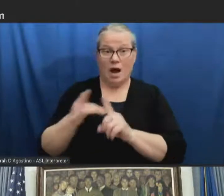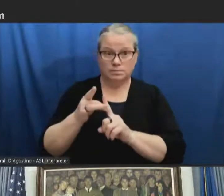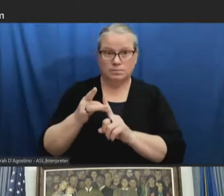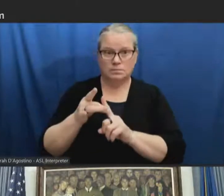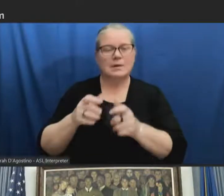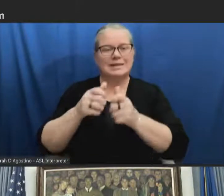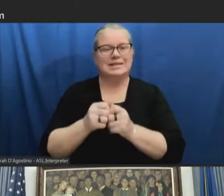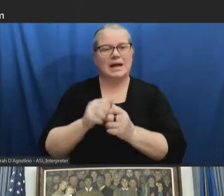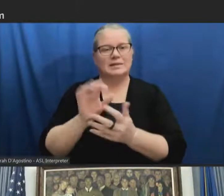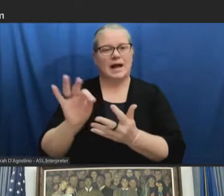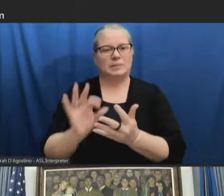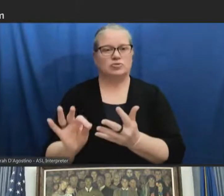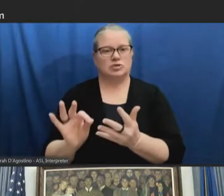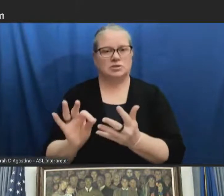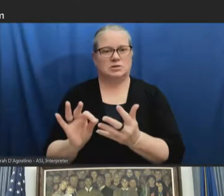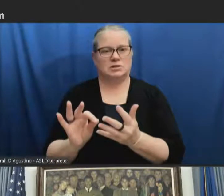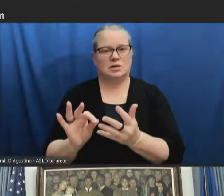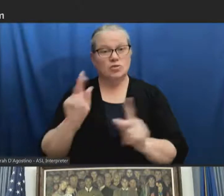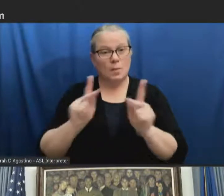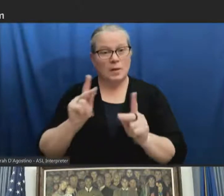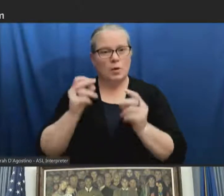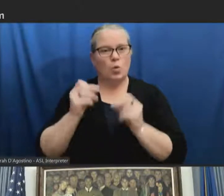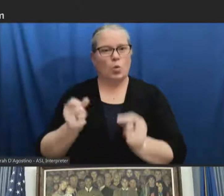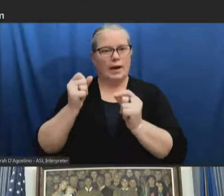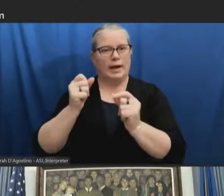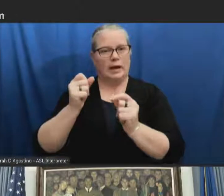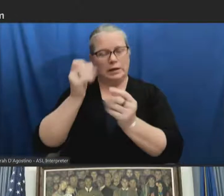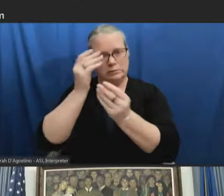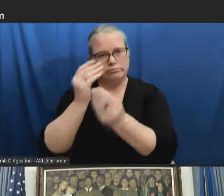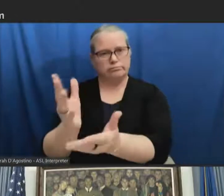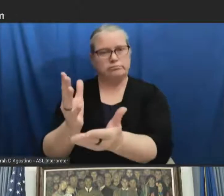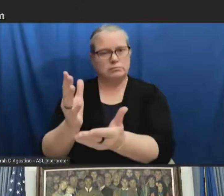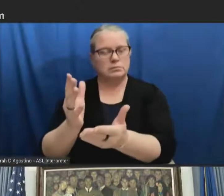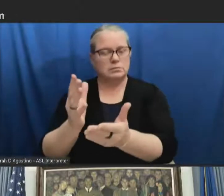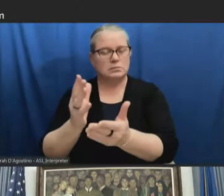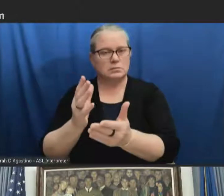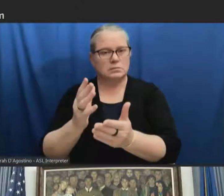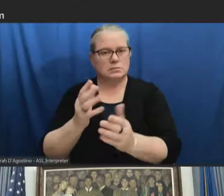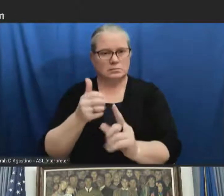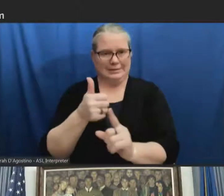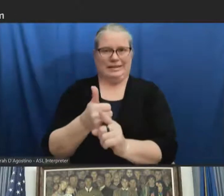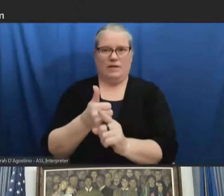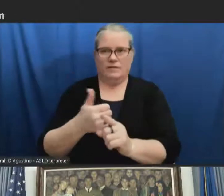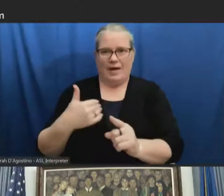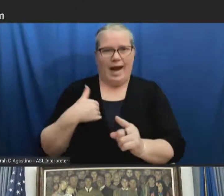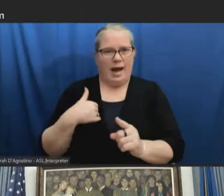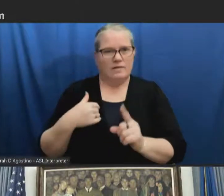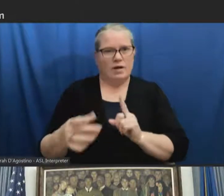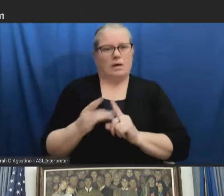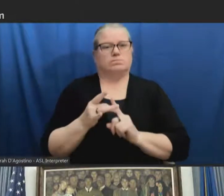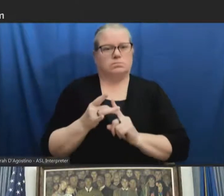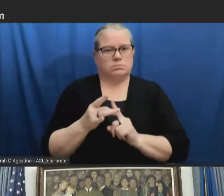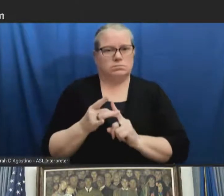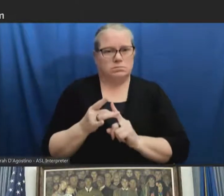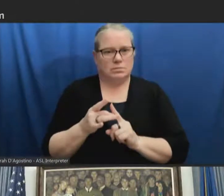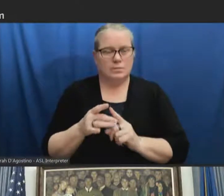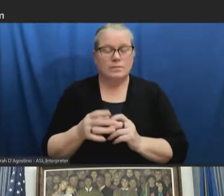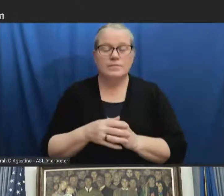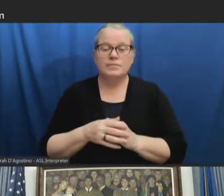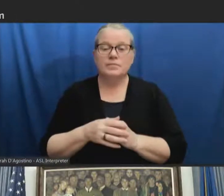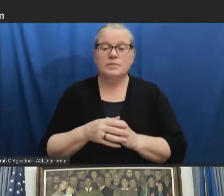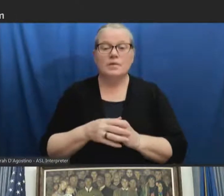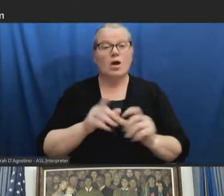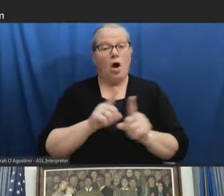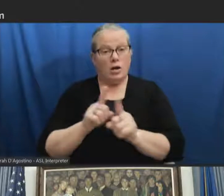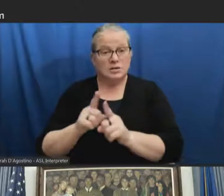quickly to information that can help them navigate being positive with COVID. In addition, there are calls that are